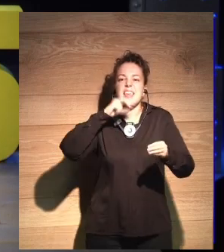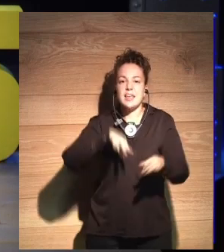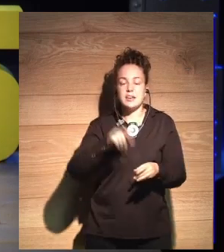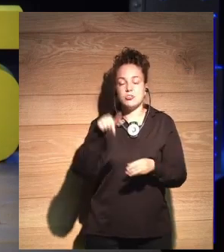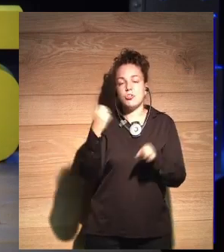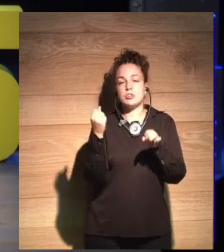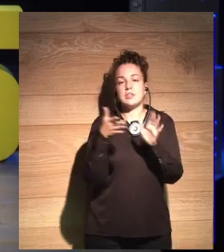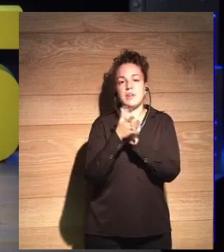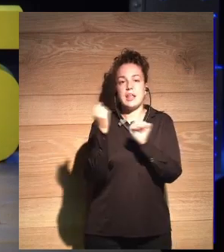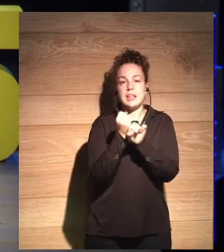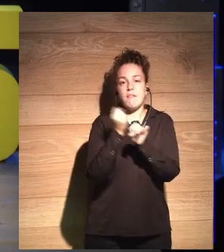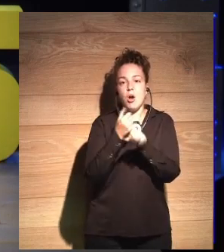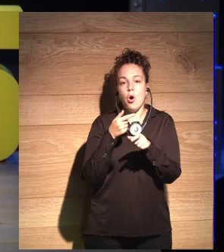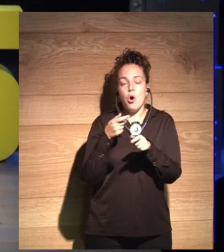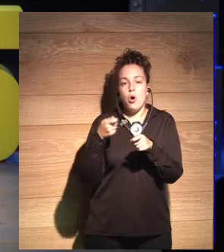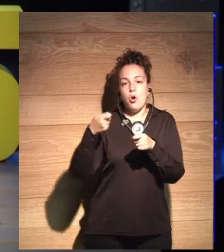PARC.